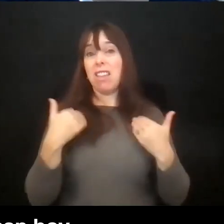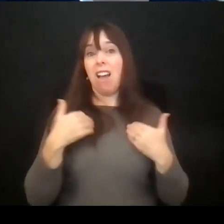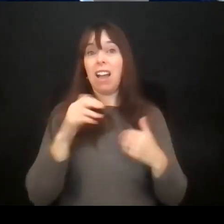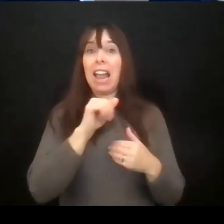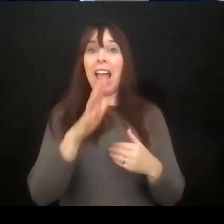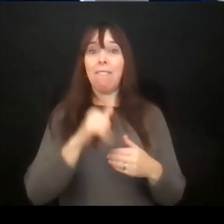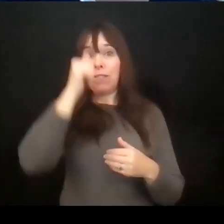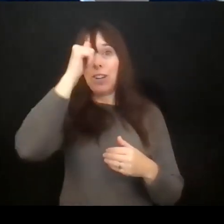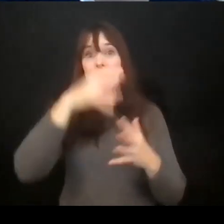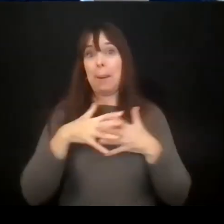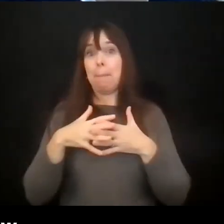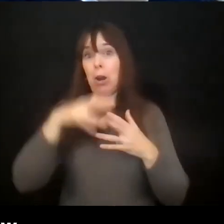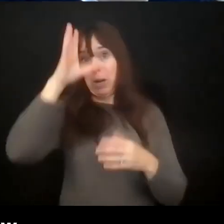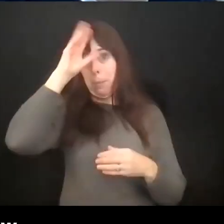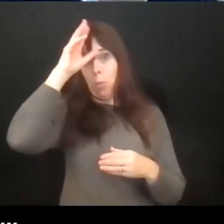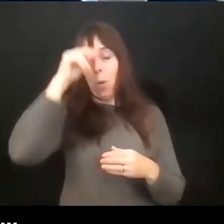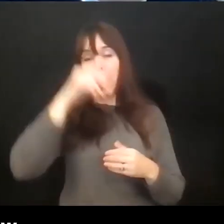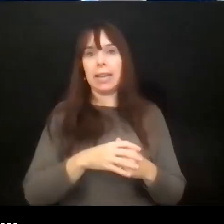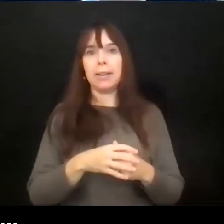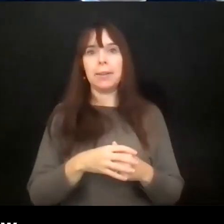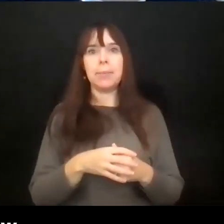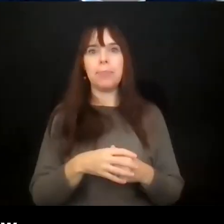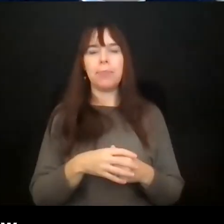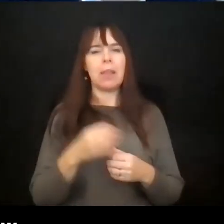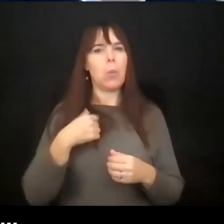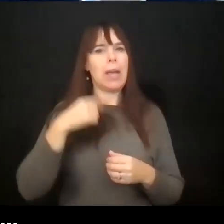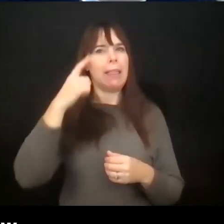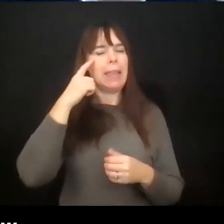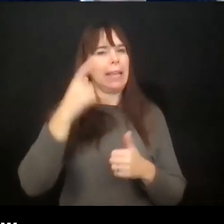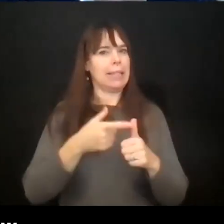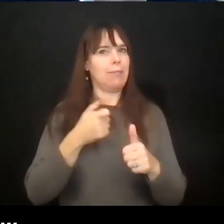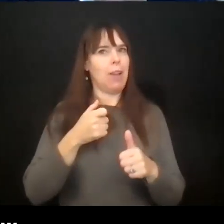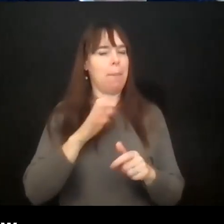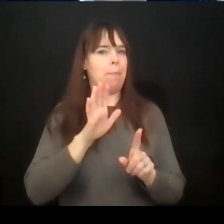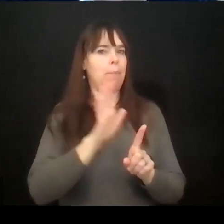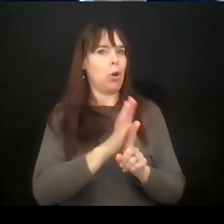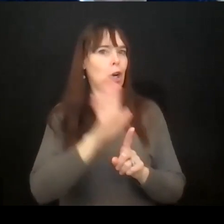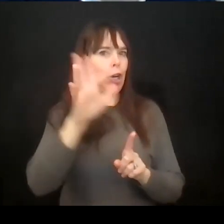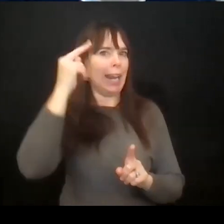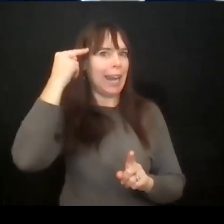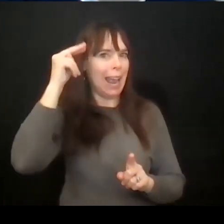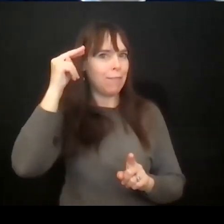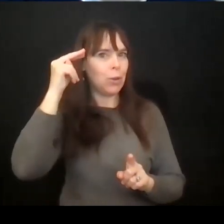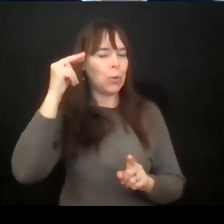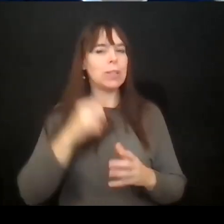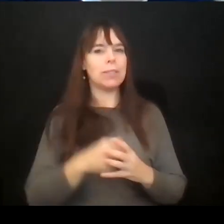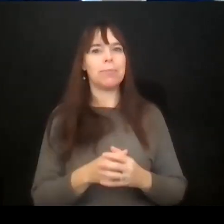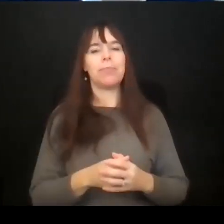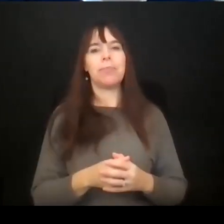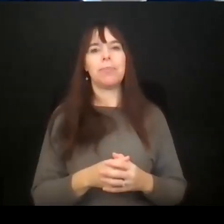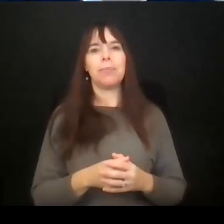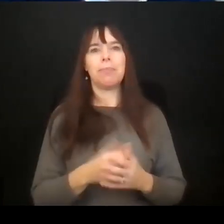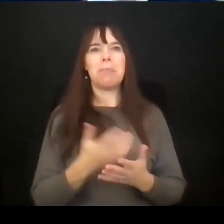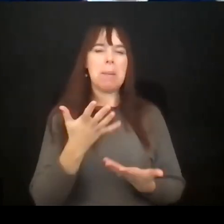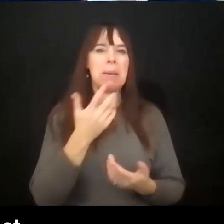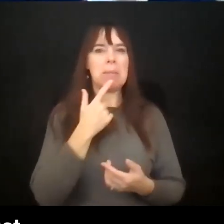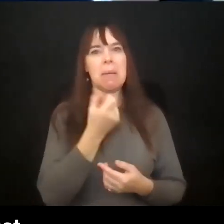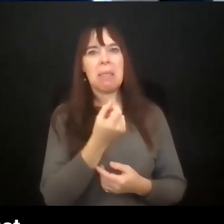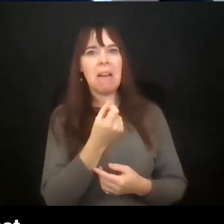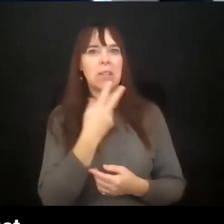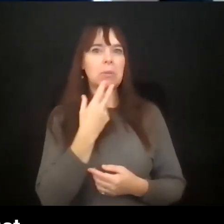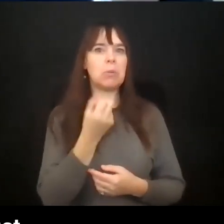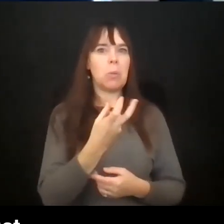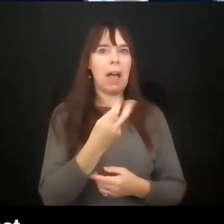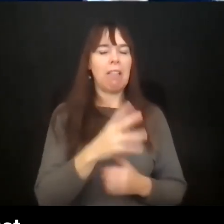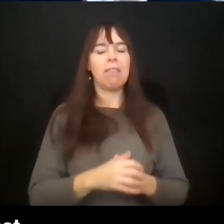boy. We believe it's based on her nephew, who was about 11 or 12 at the time.